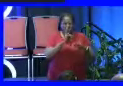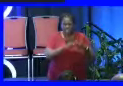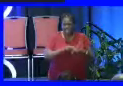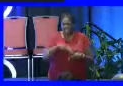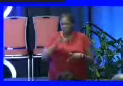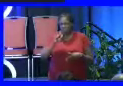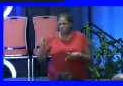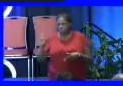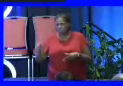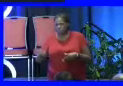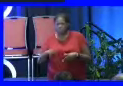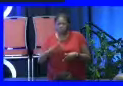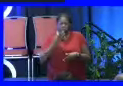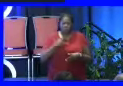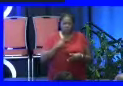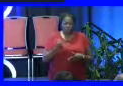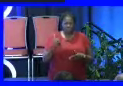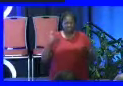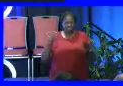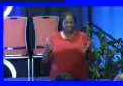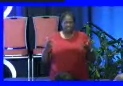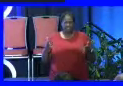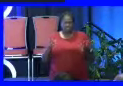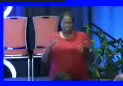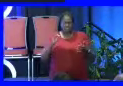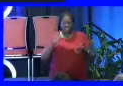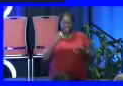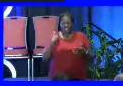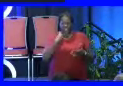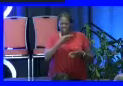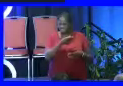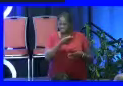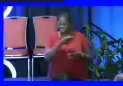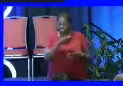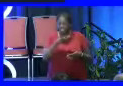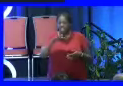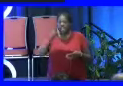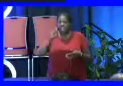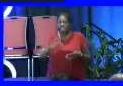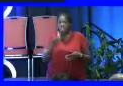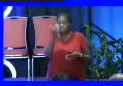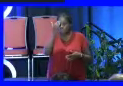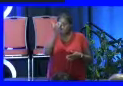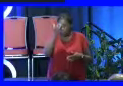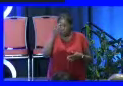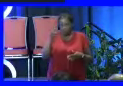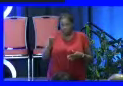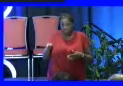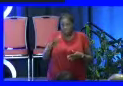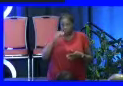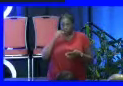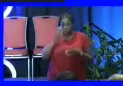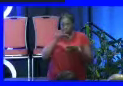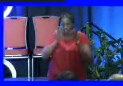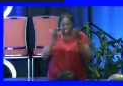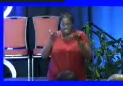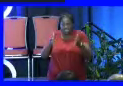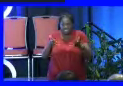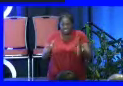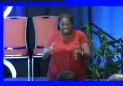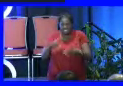social security number or date of birth because we had that at Medicaid. All I needed to know was that they were experiencing homelessness. I